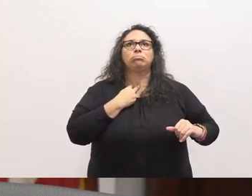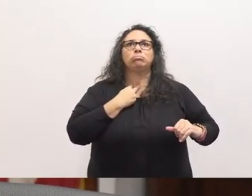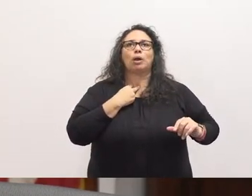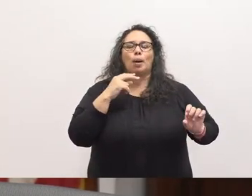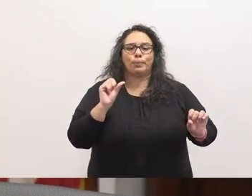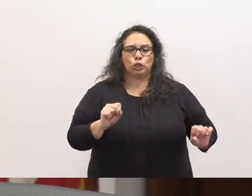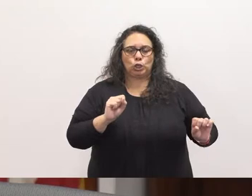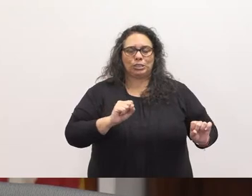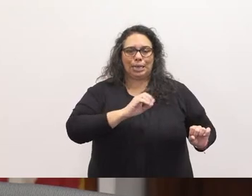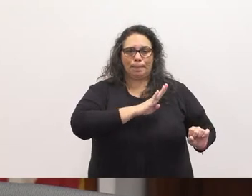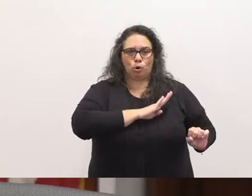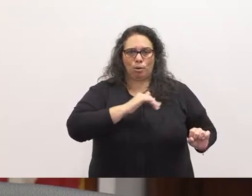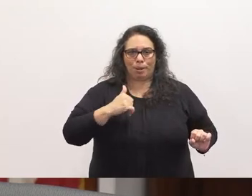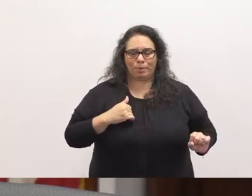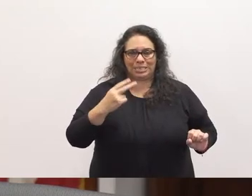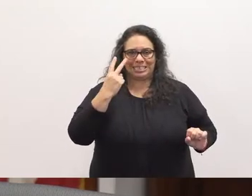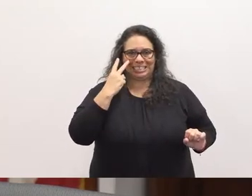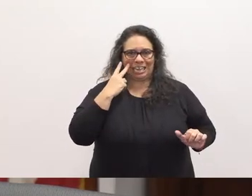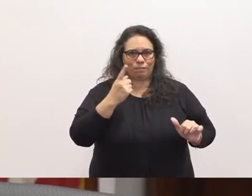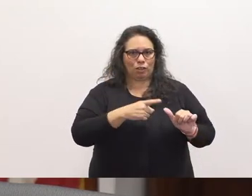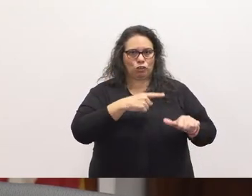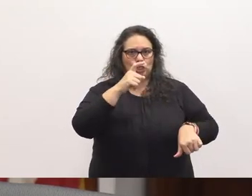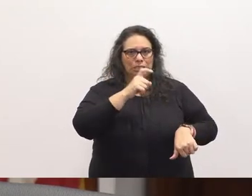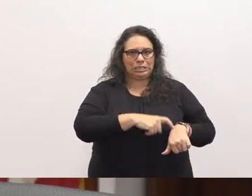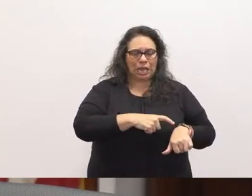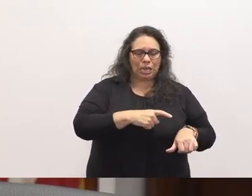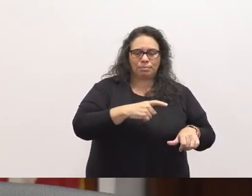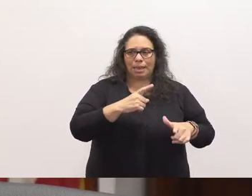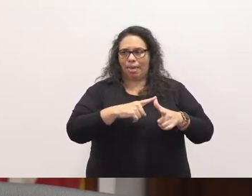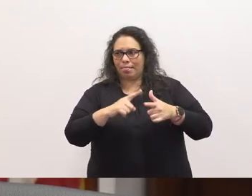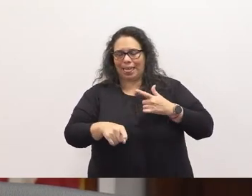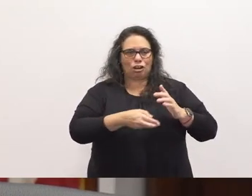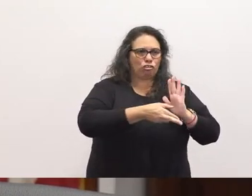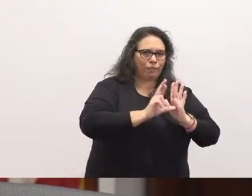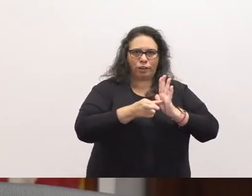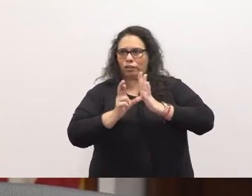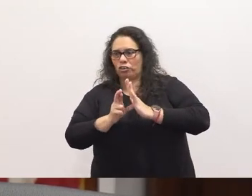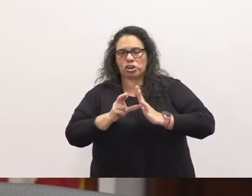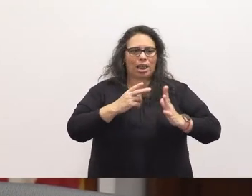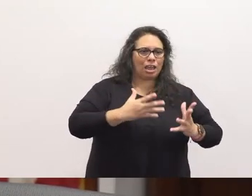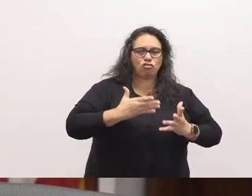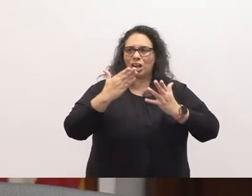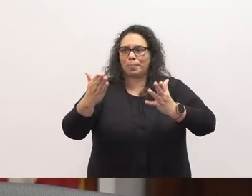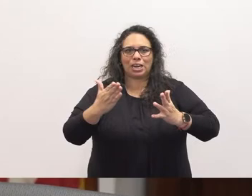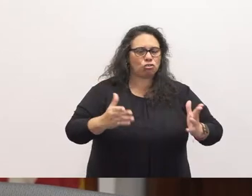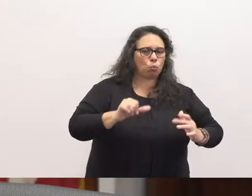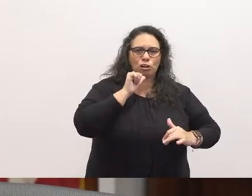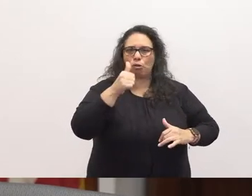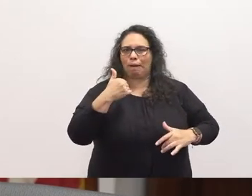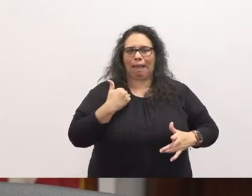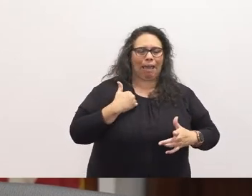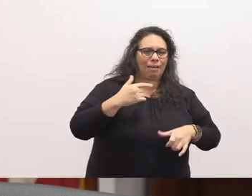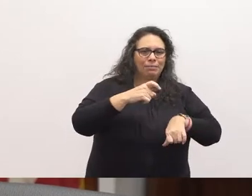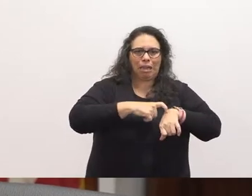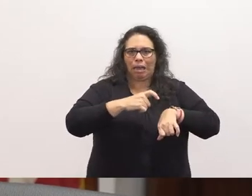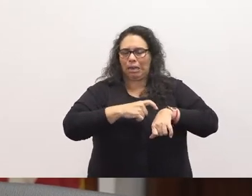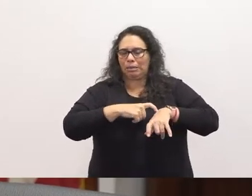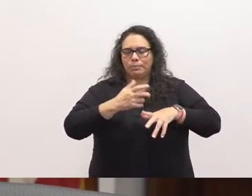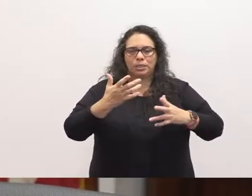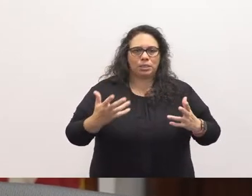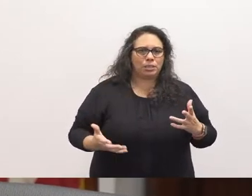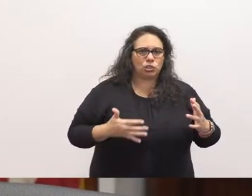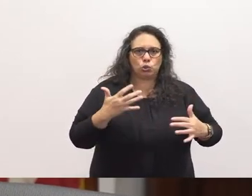potentially board members seeing things for the first time with considerable revisions and or recommendations, and we don't really have practically a lot of time